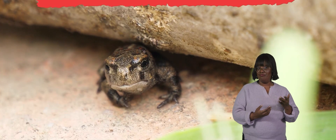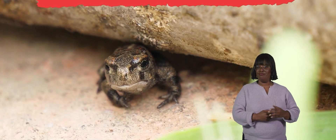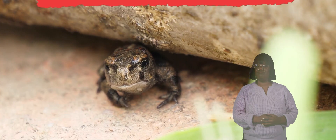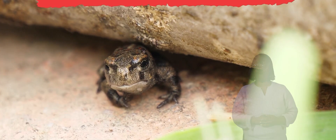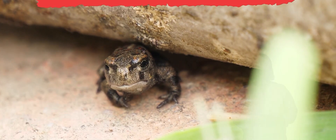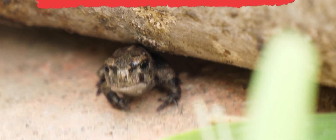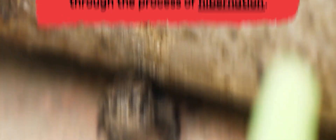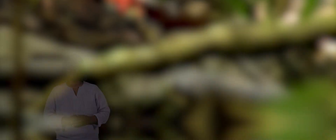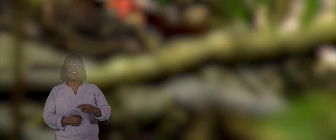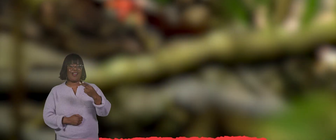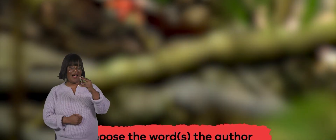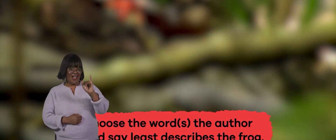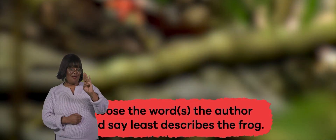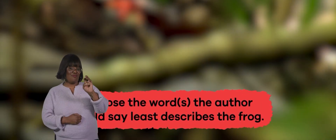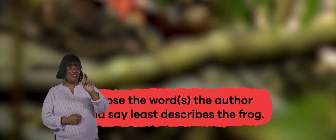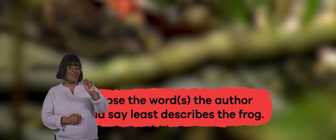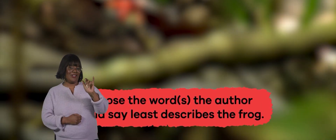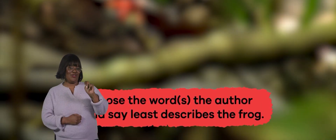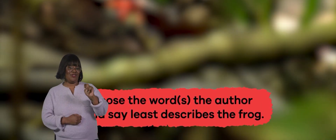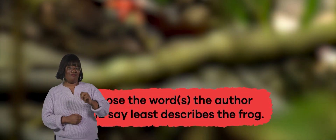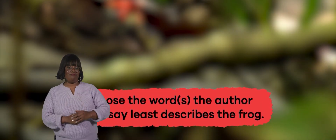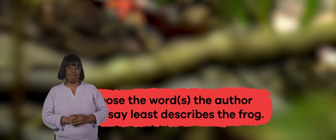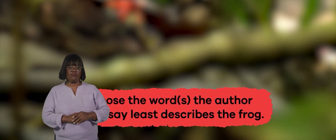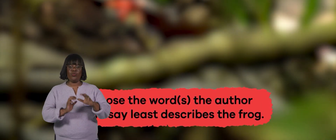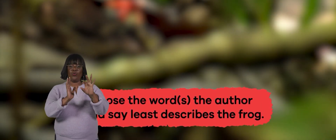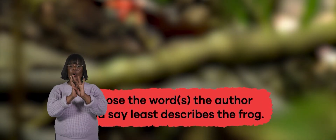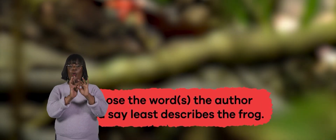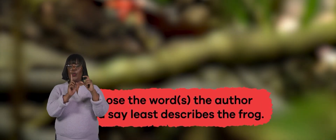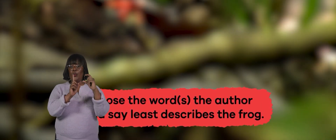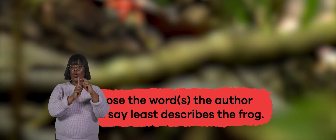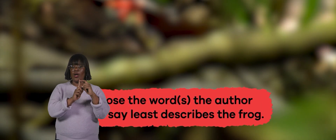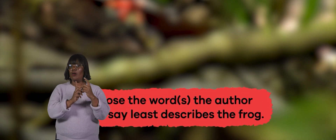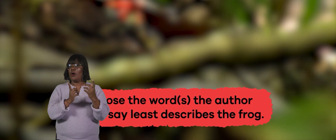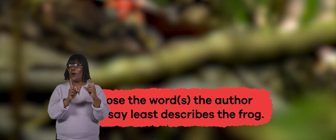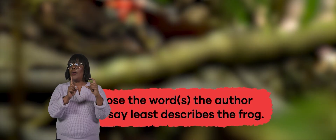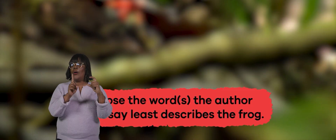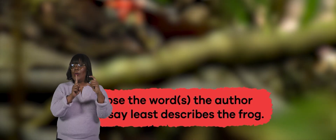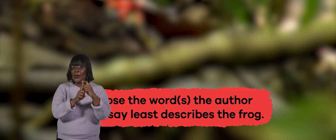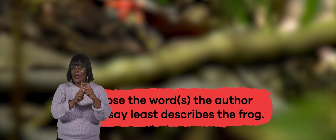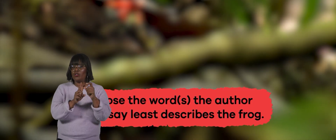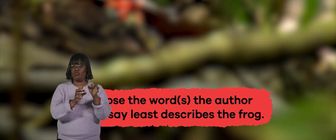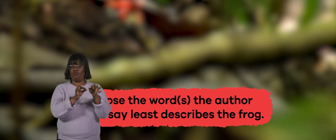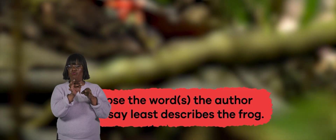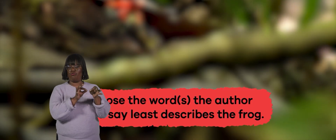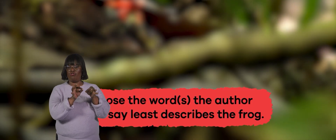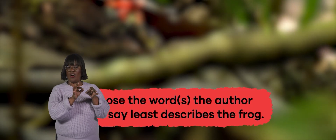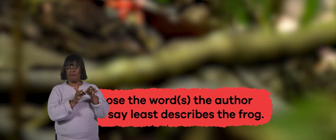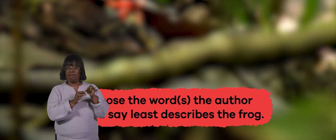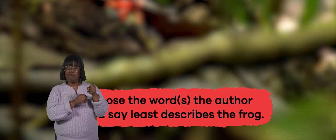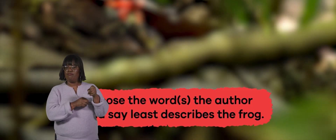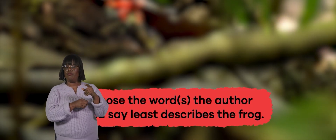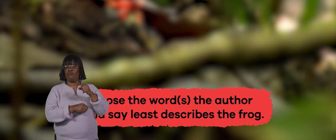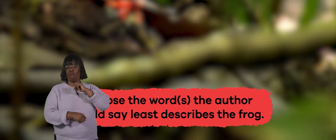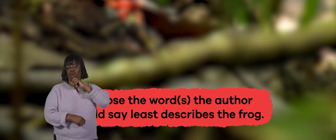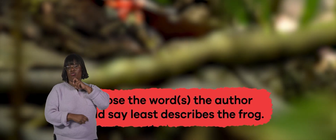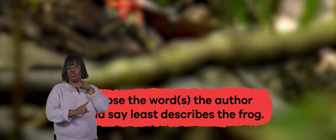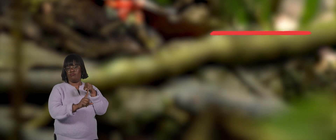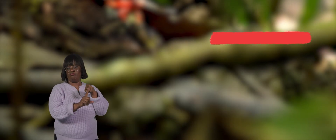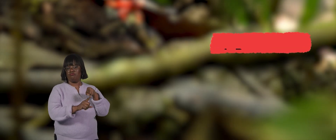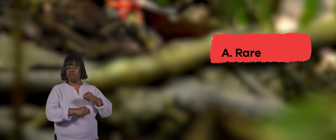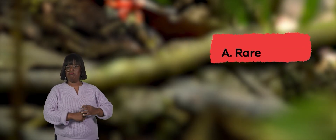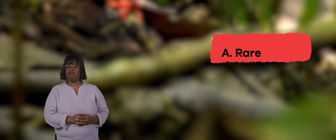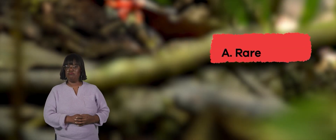Hibernation. Choose the word or words the author would say least describes the frog.